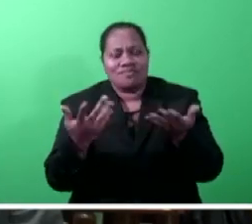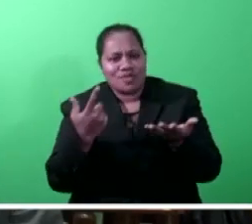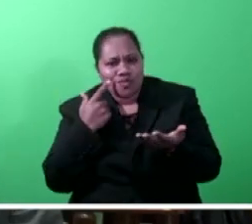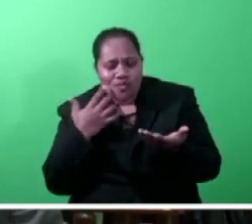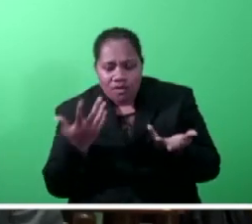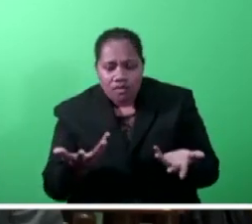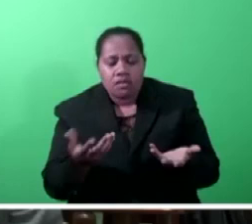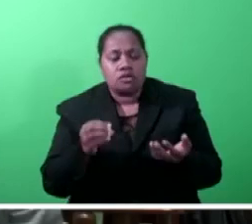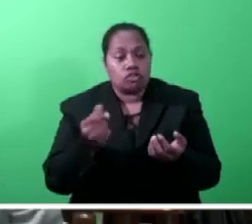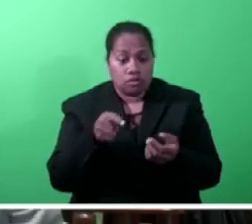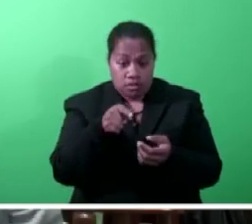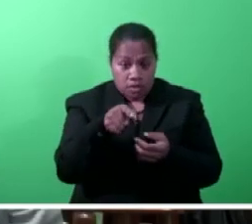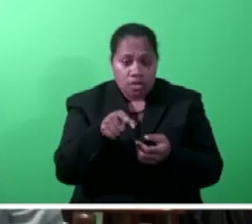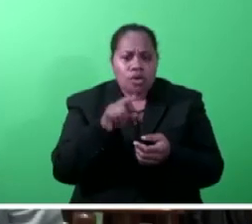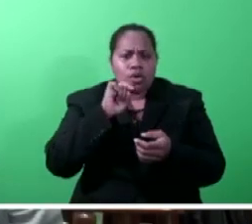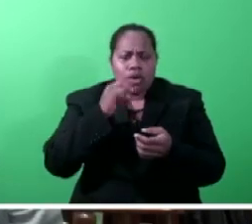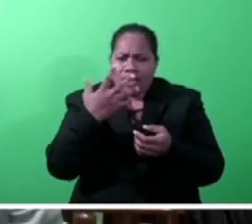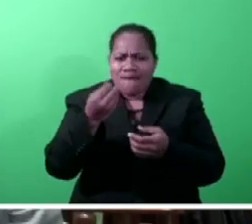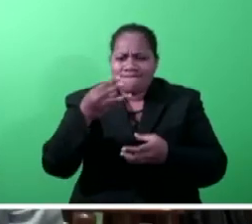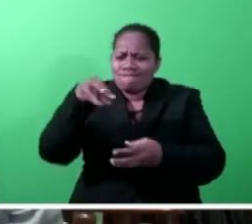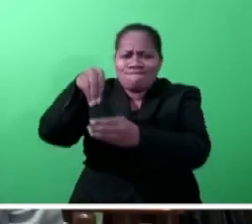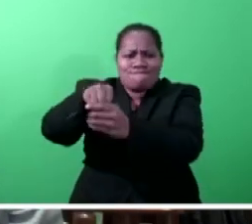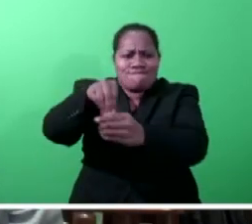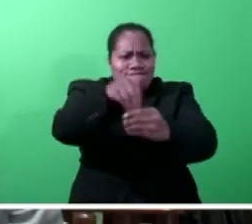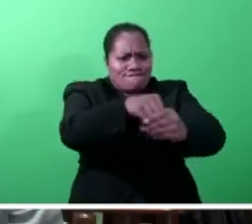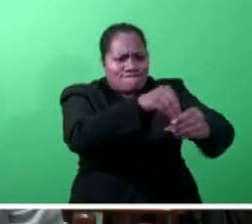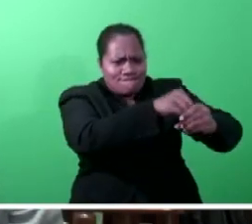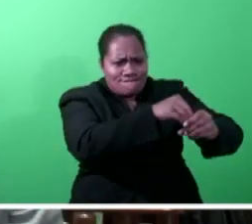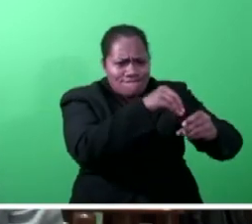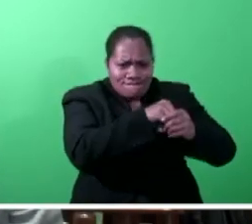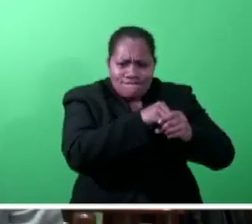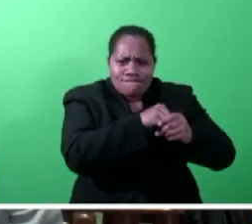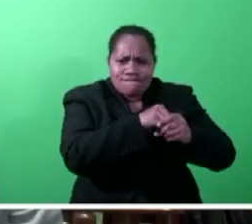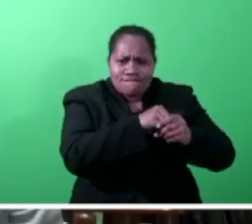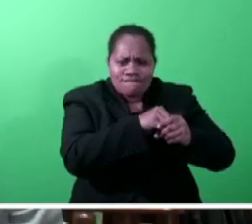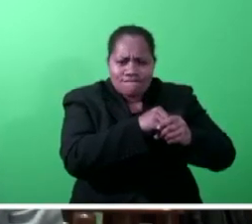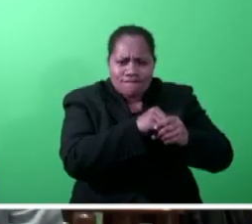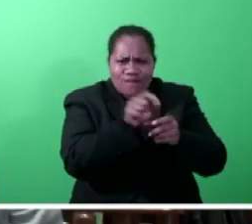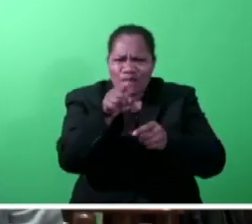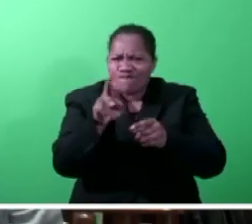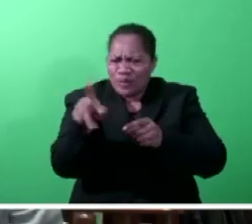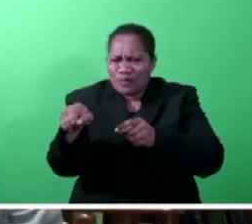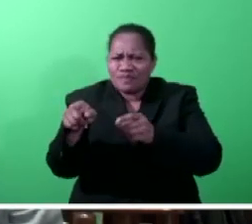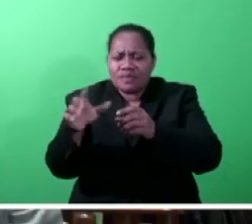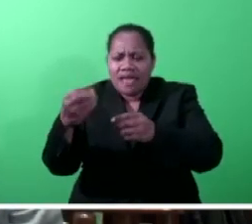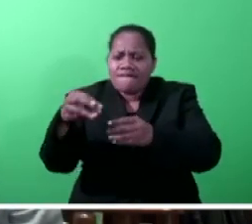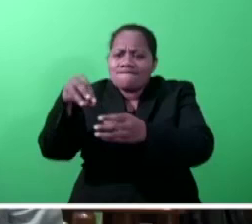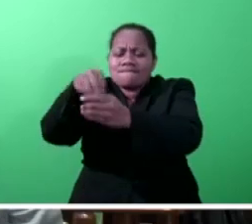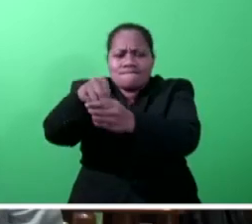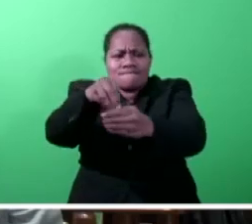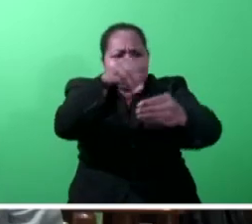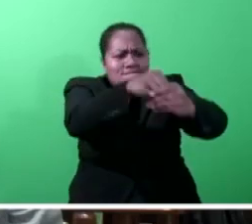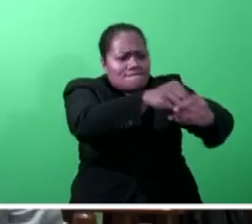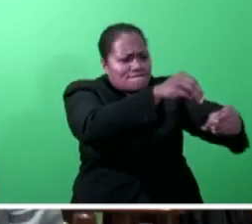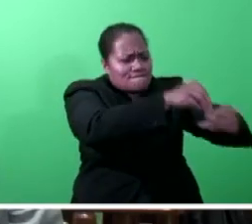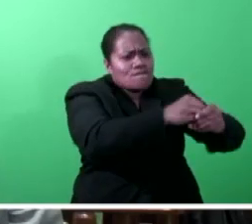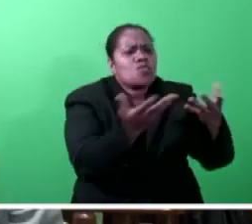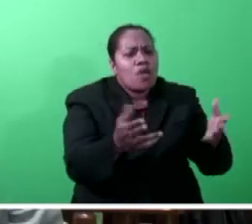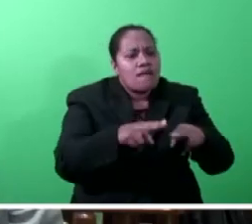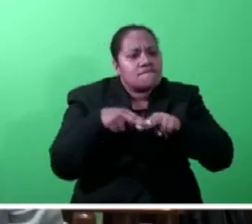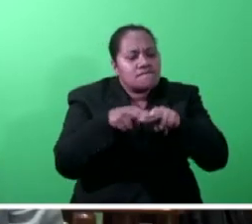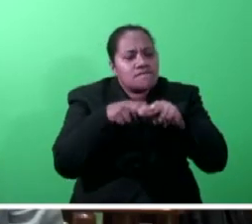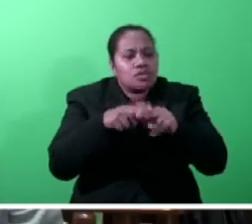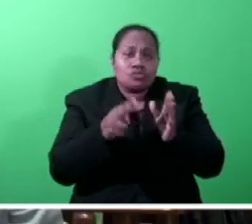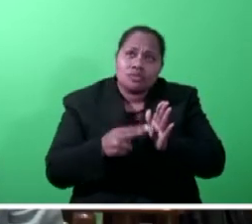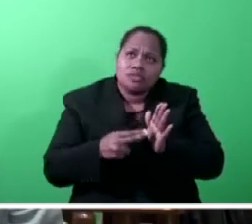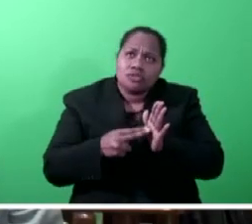stations installed in various parts of Fiji, Western Division, and also in the Northern